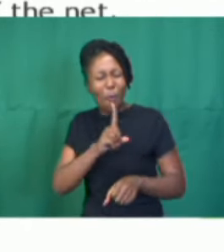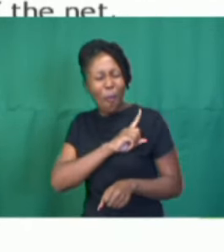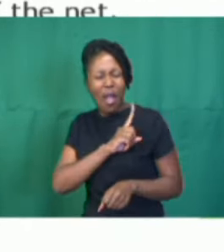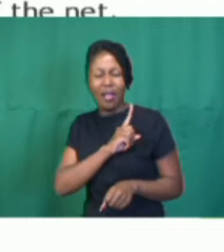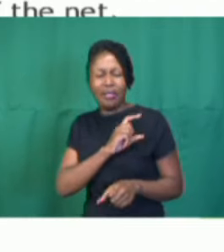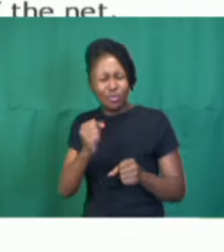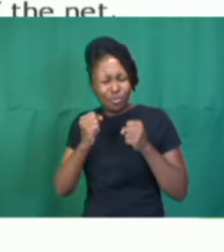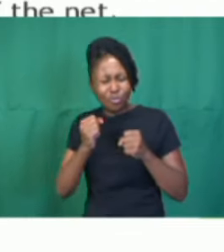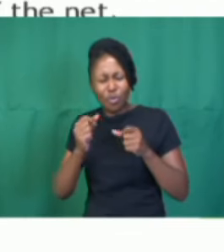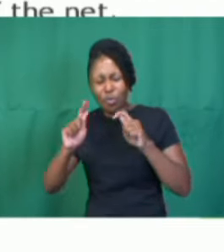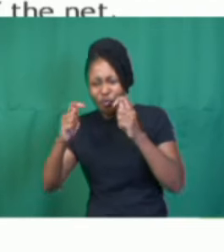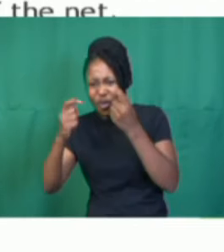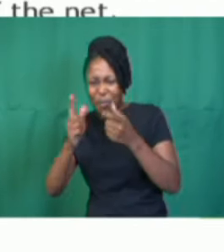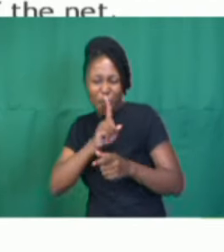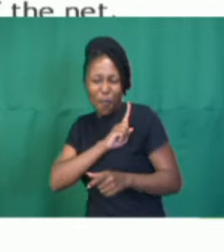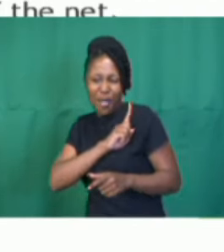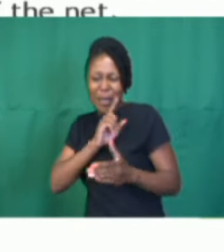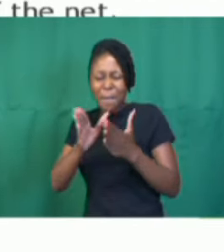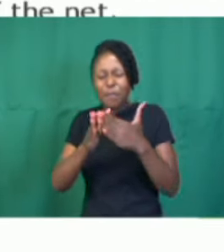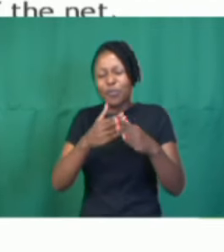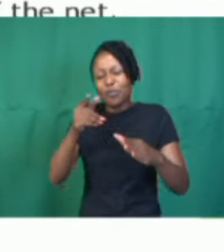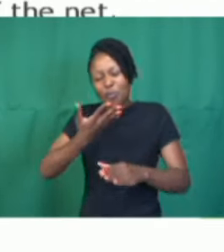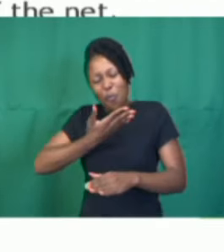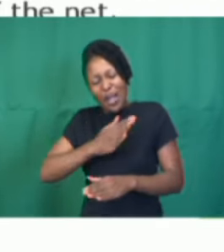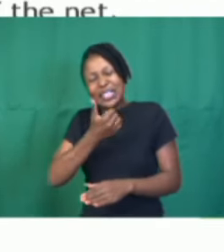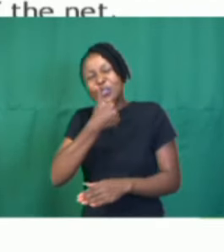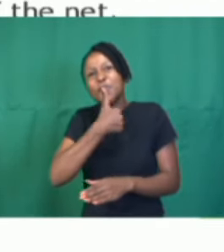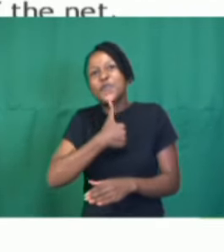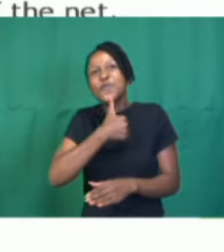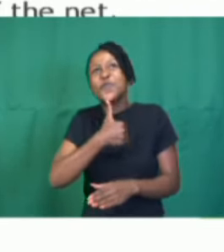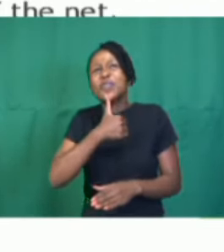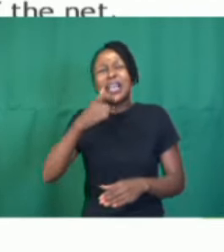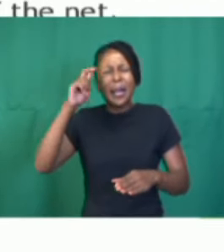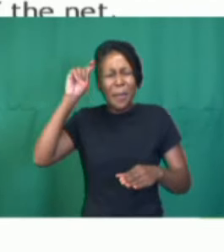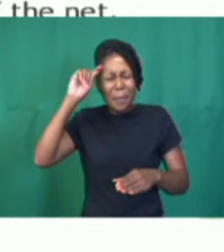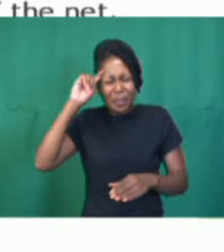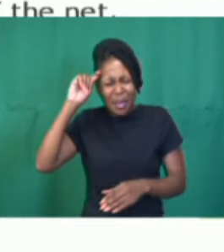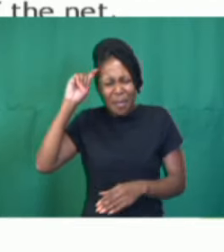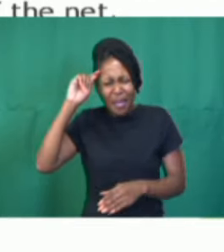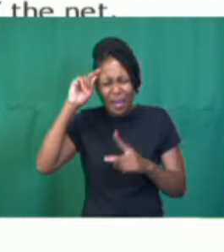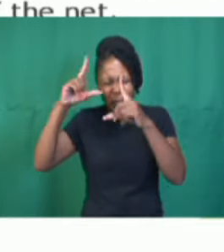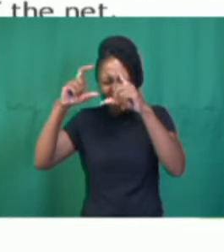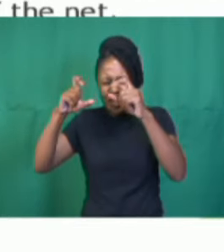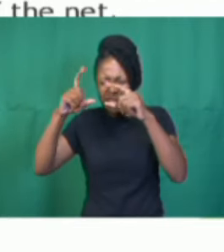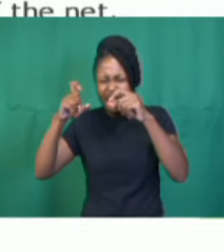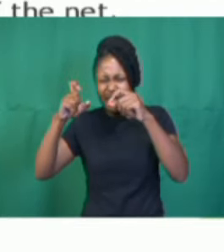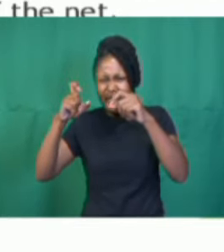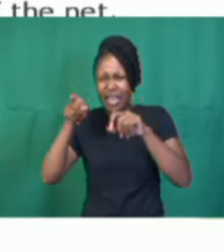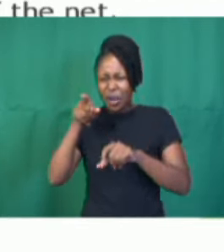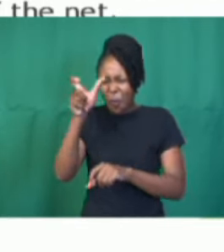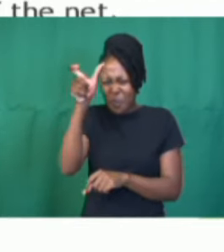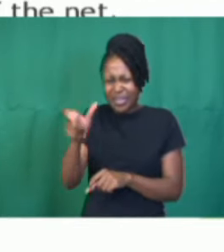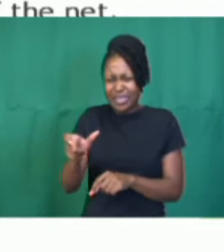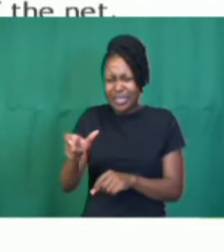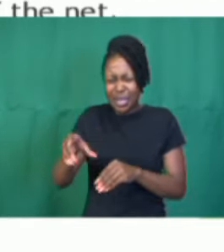create this mental picture in our minds as to how this writer actually moved with whatever